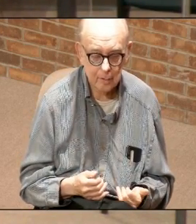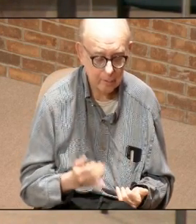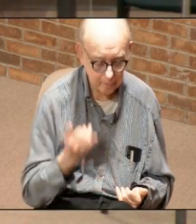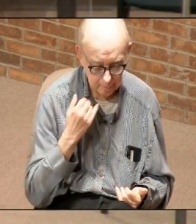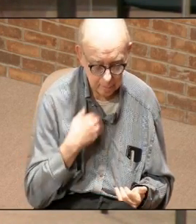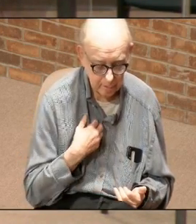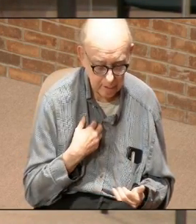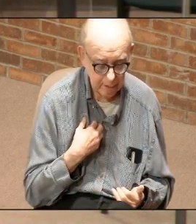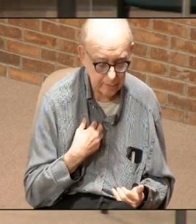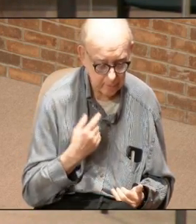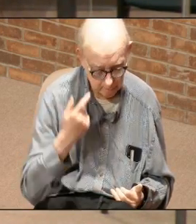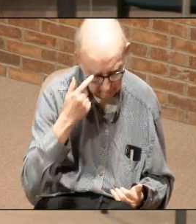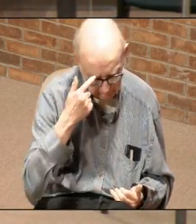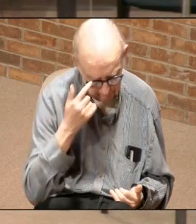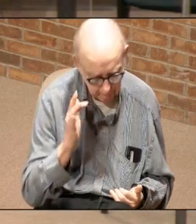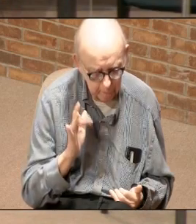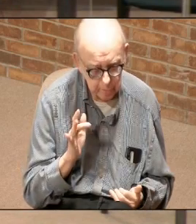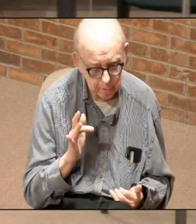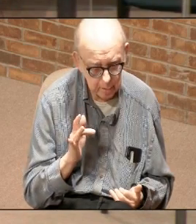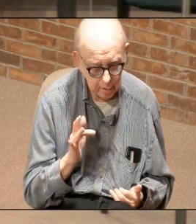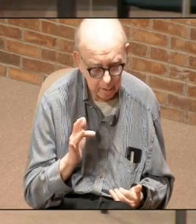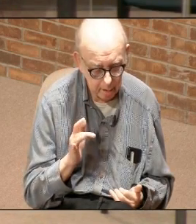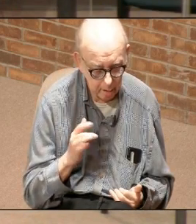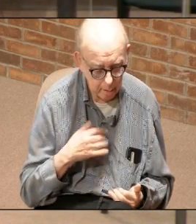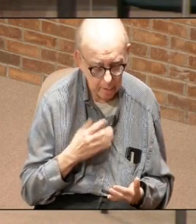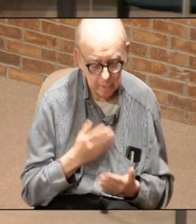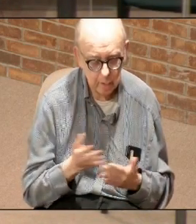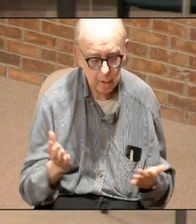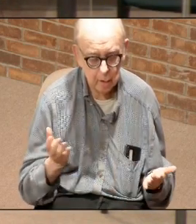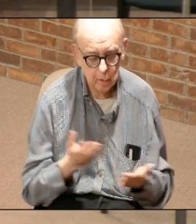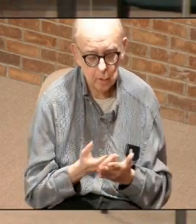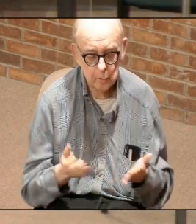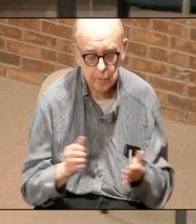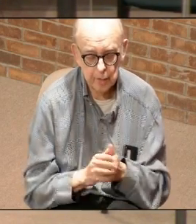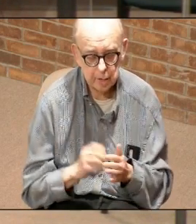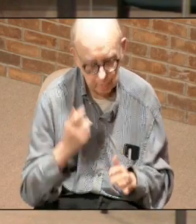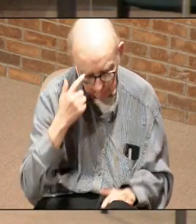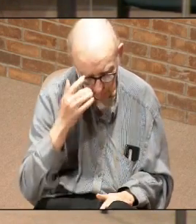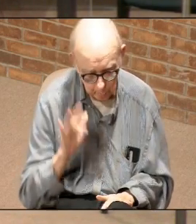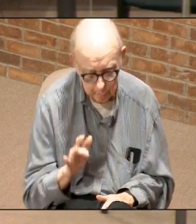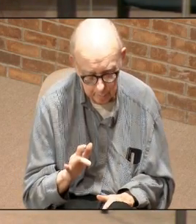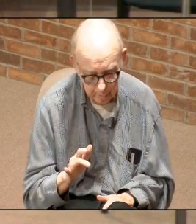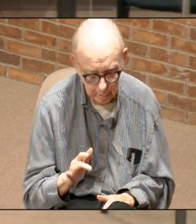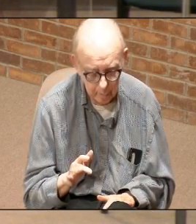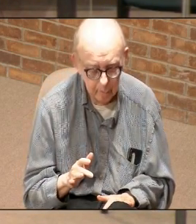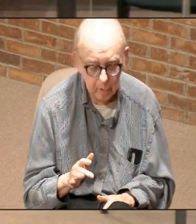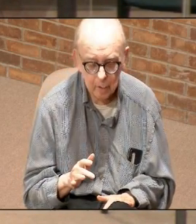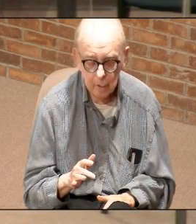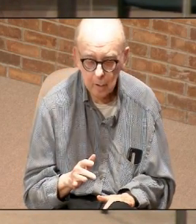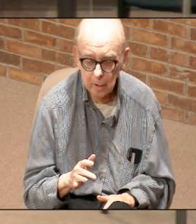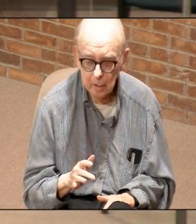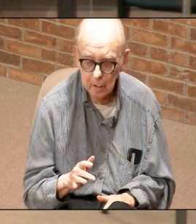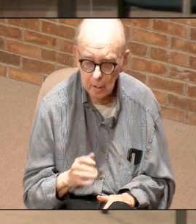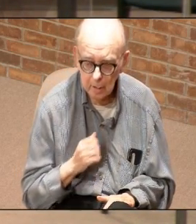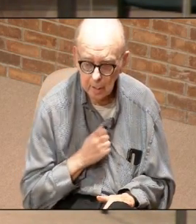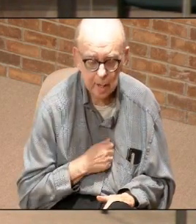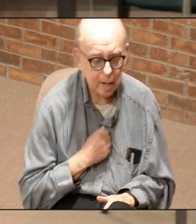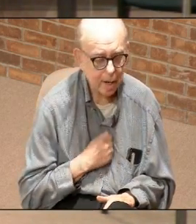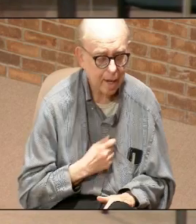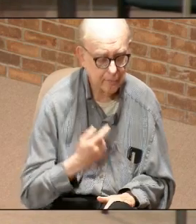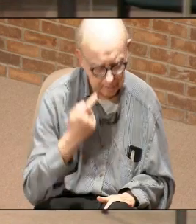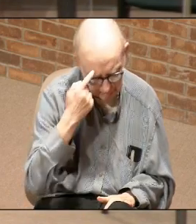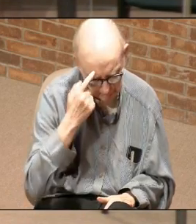If I had a quarter and I could buy something with that quarter, or I'm sorry, I have a